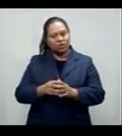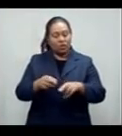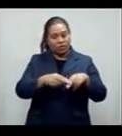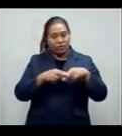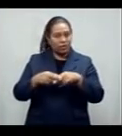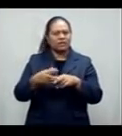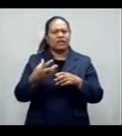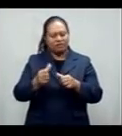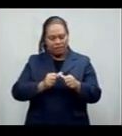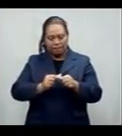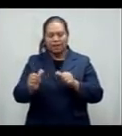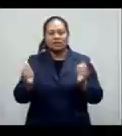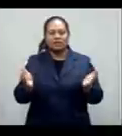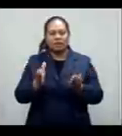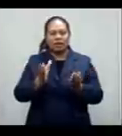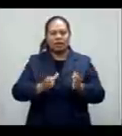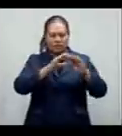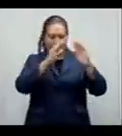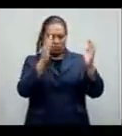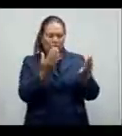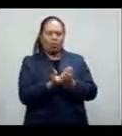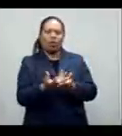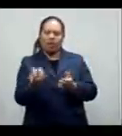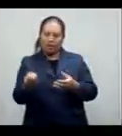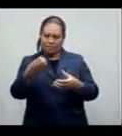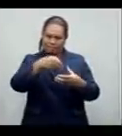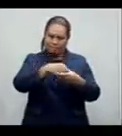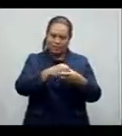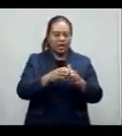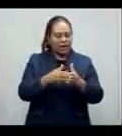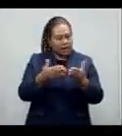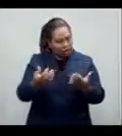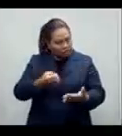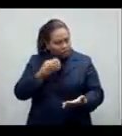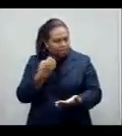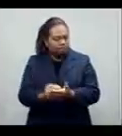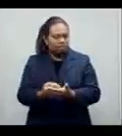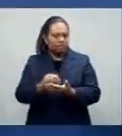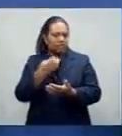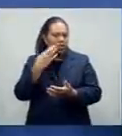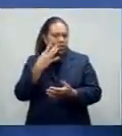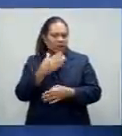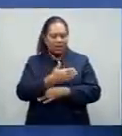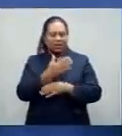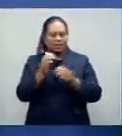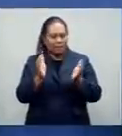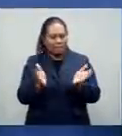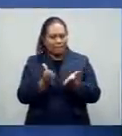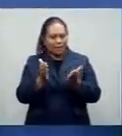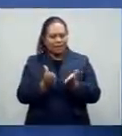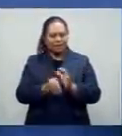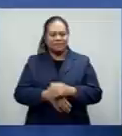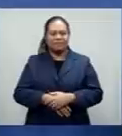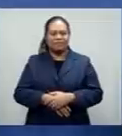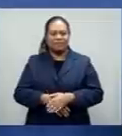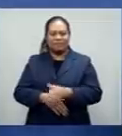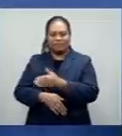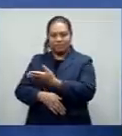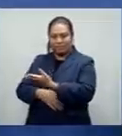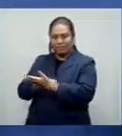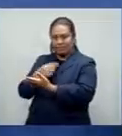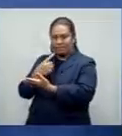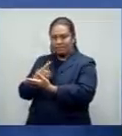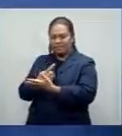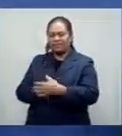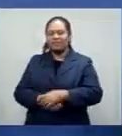of the best players in the world, and they will need to prove it come game day. So it's been a long time since the two teams